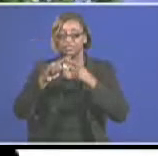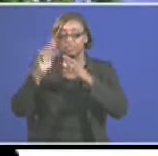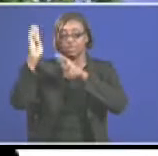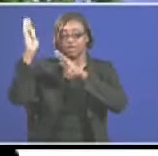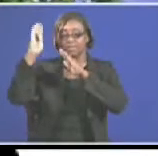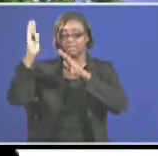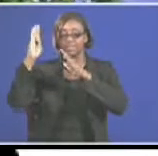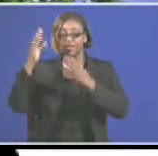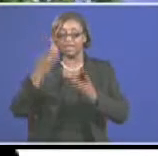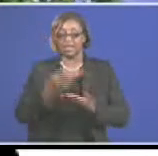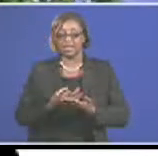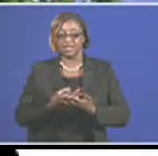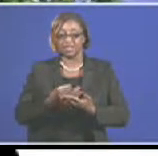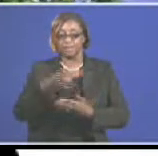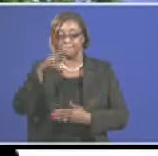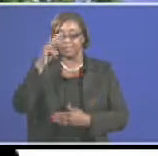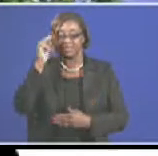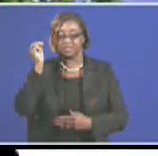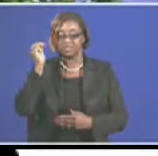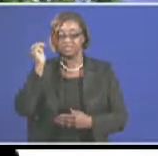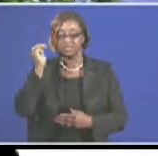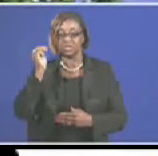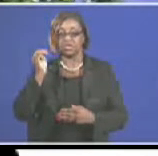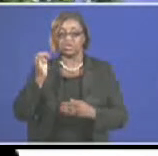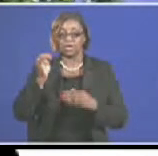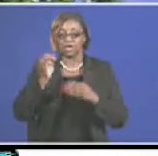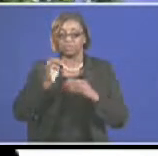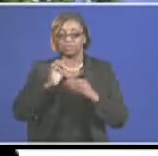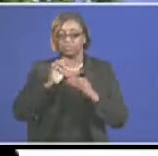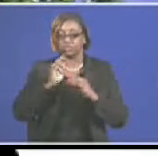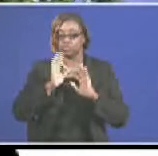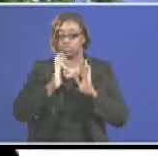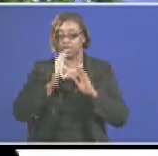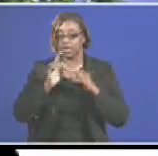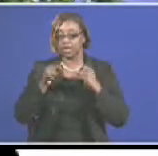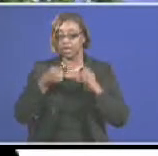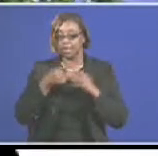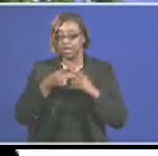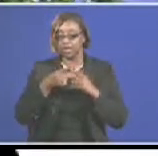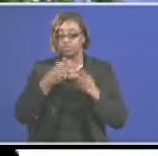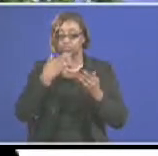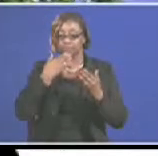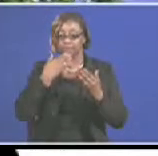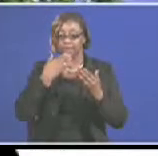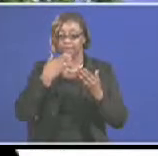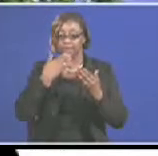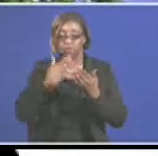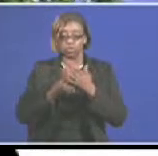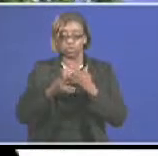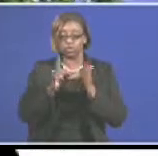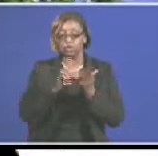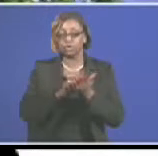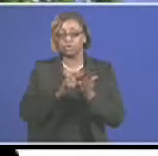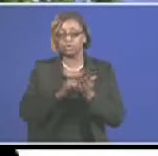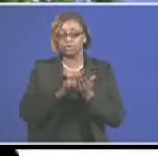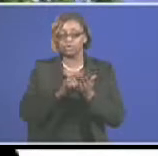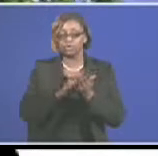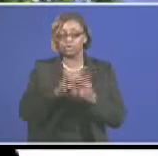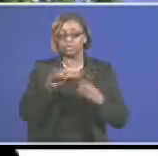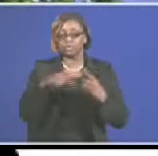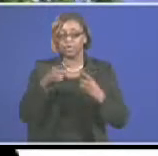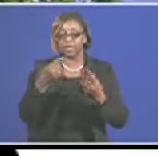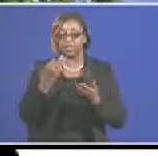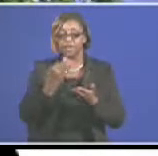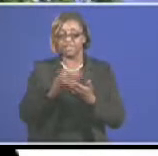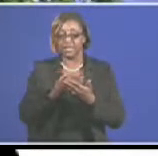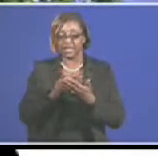The Finance Minister reacting to that international report, which he sees as positive news for the country in light of the government's